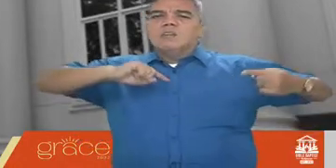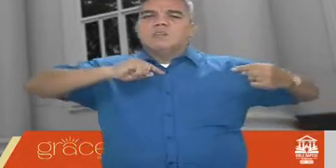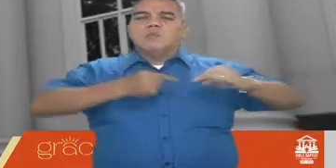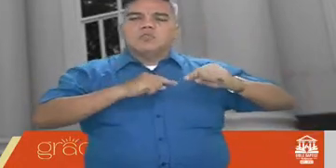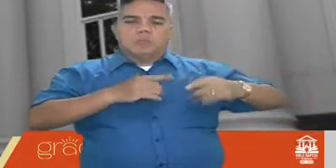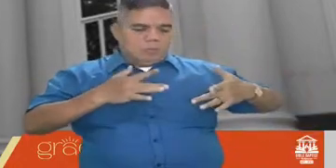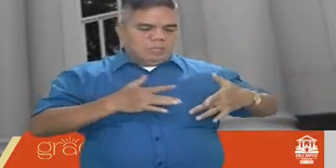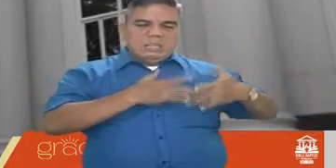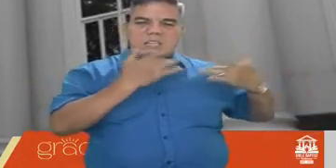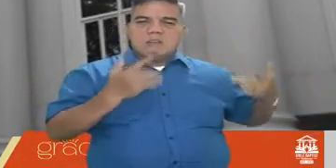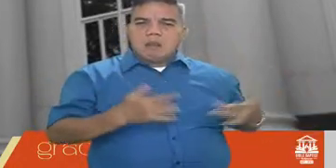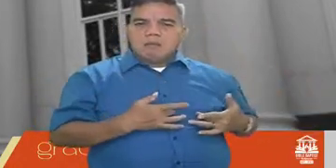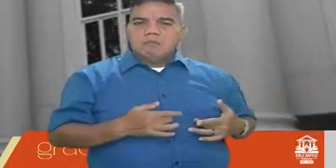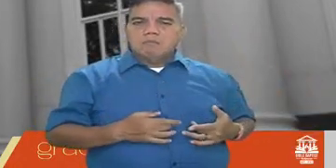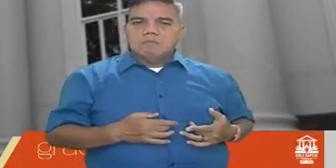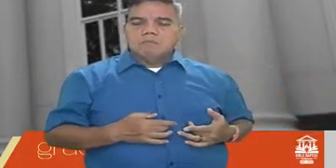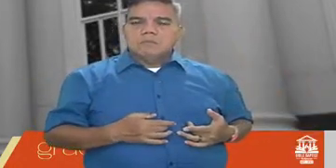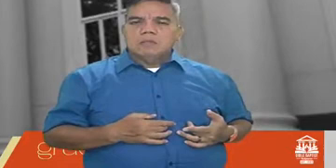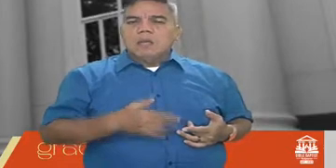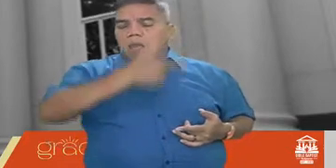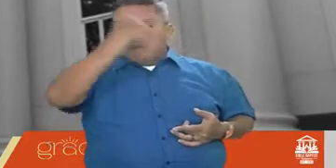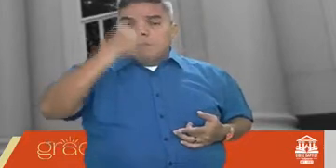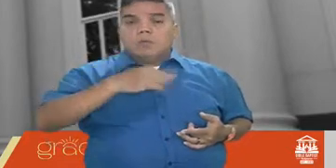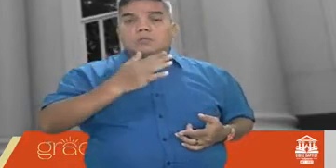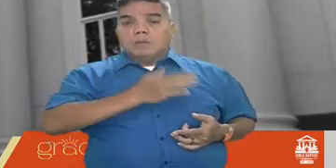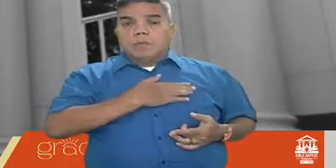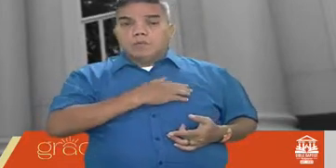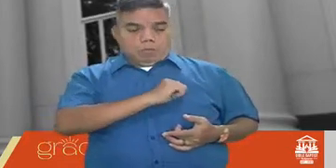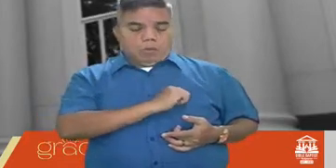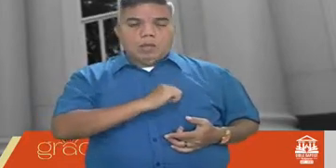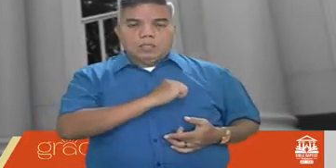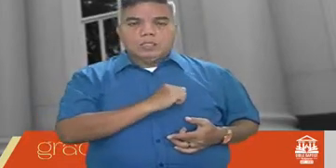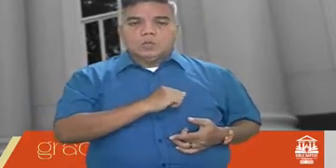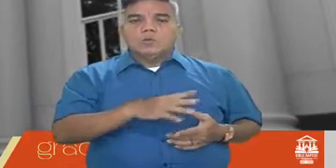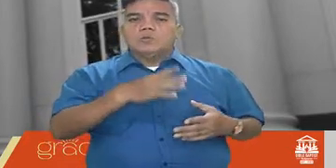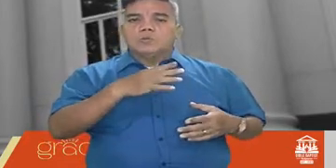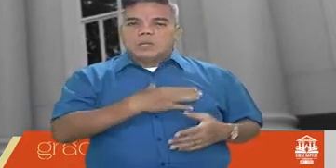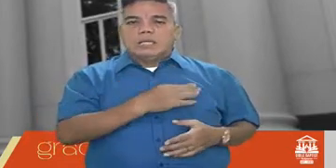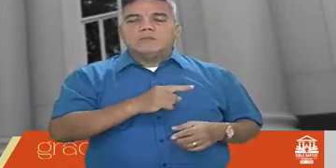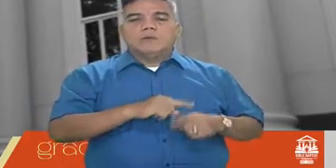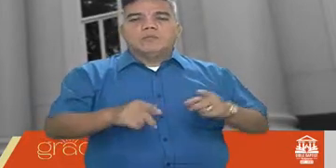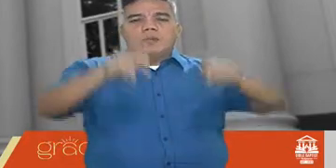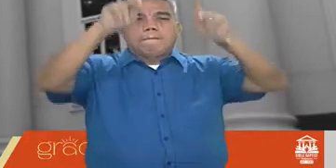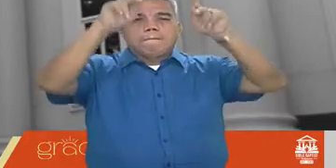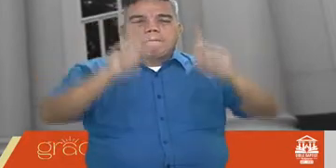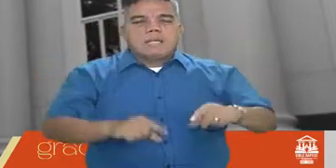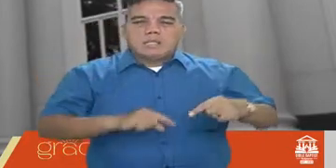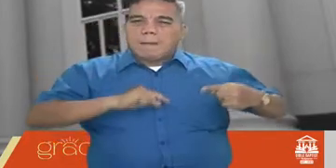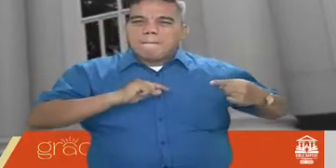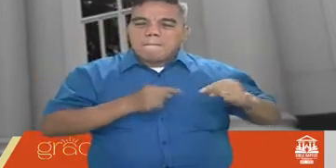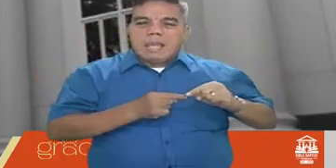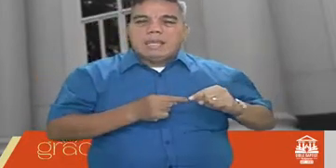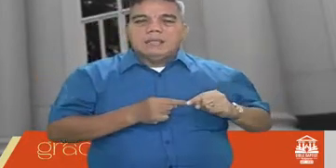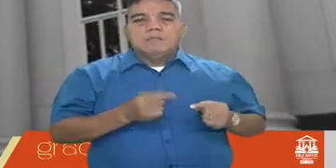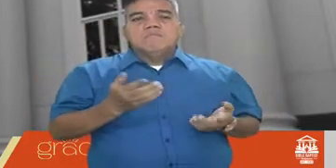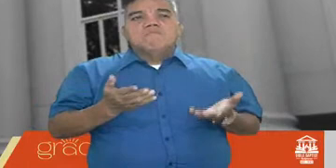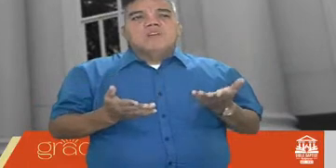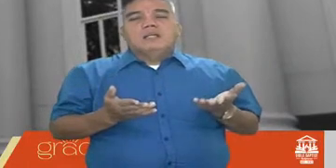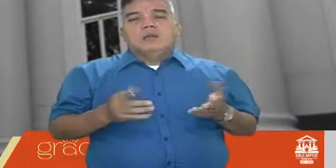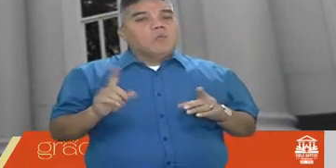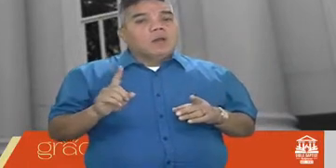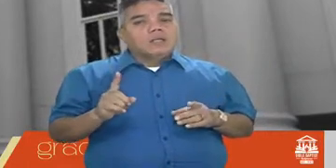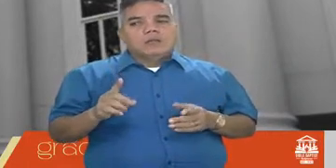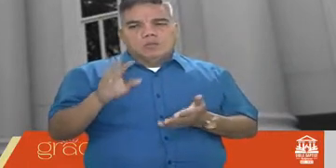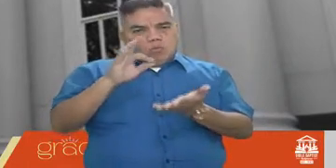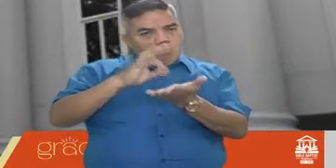so much bitterness in their heart. And because it is the tendency of human beings to cling to personal pain rather